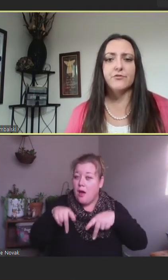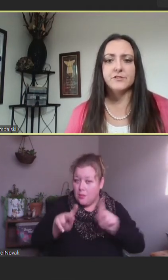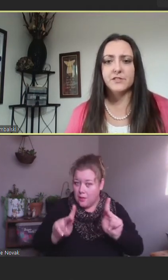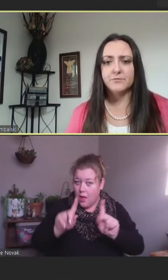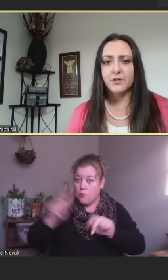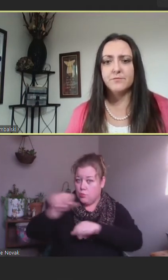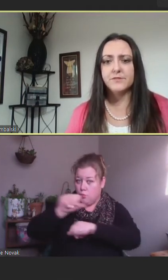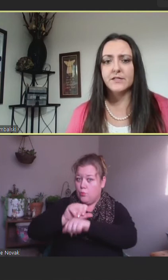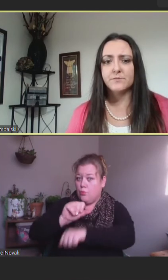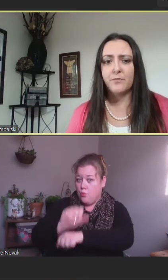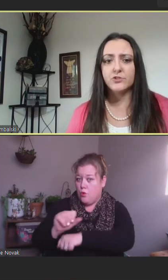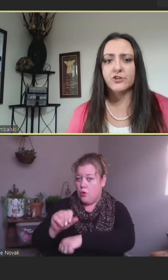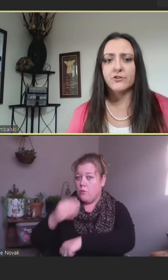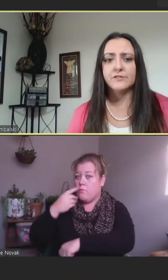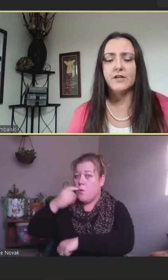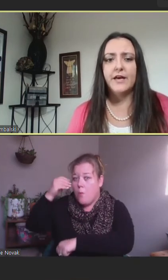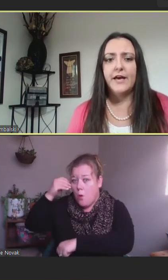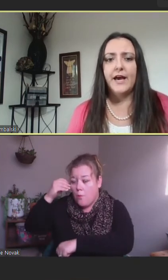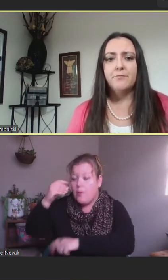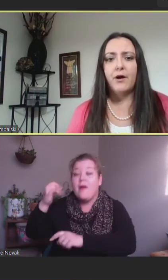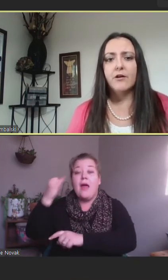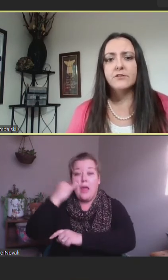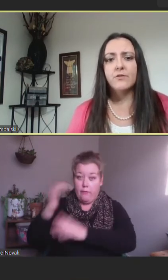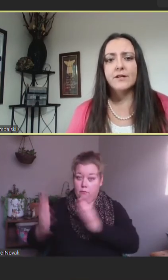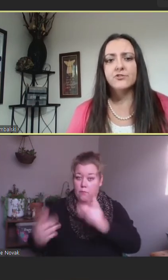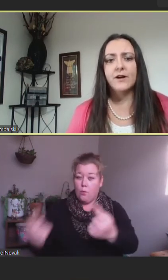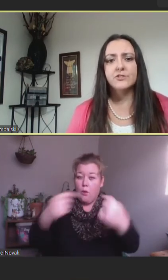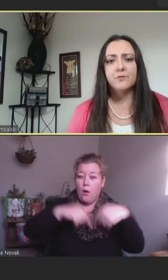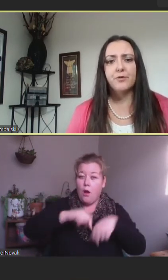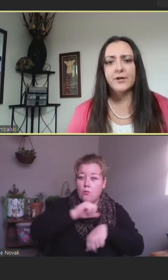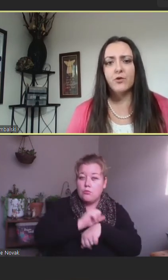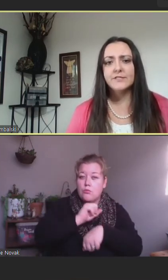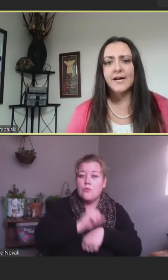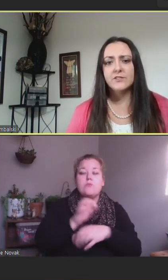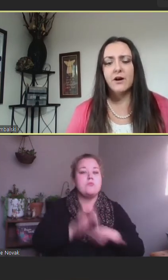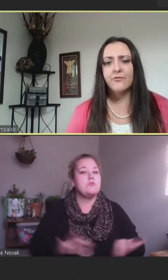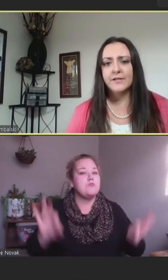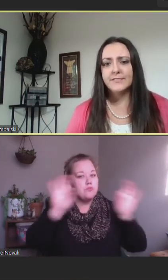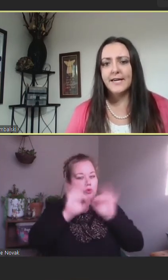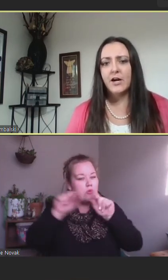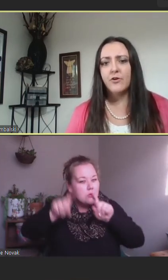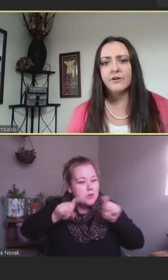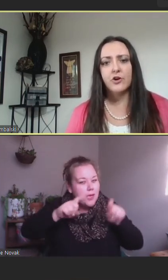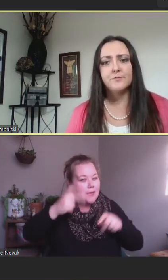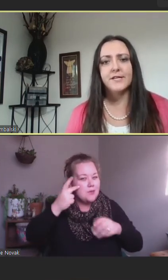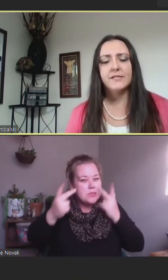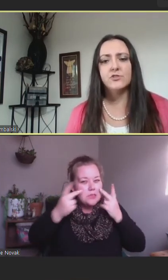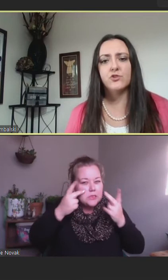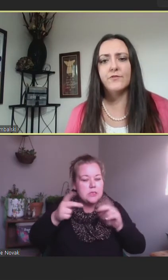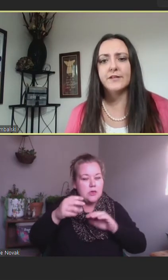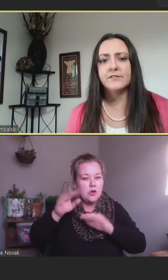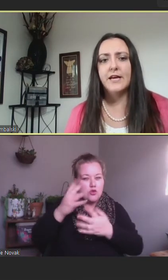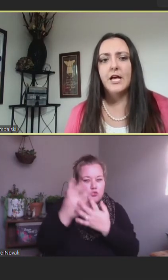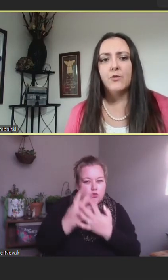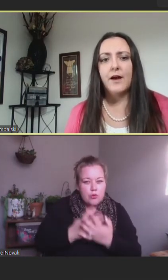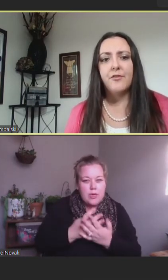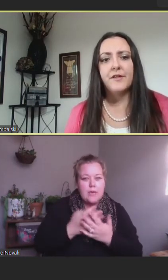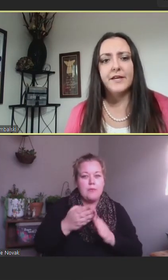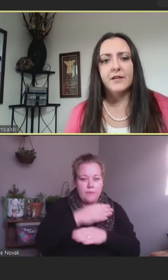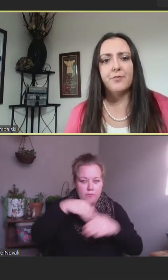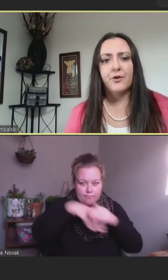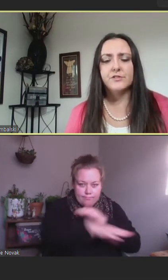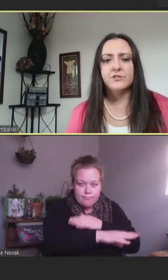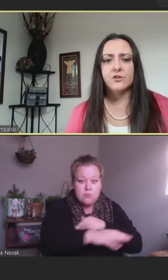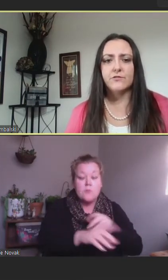person for symptoms and exposures. And bars and restaurants should prioritize offering takeout and curbside service rather